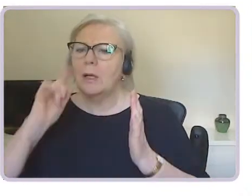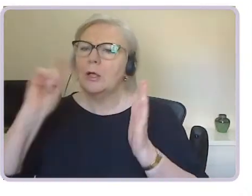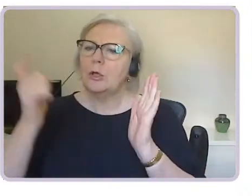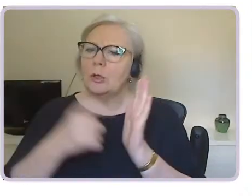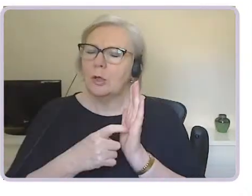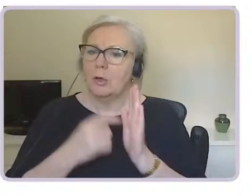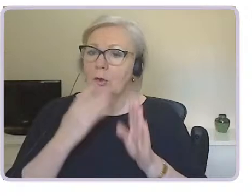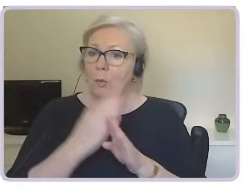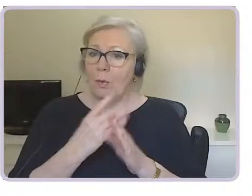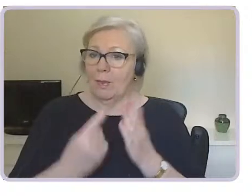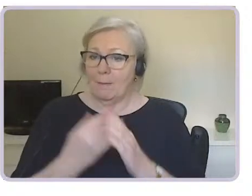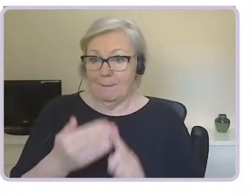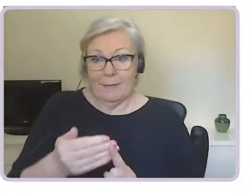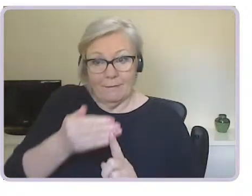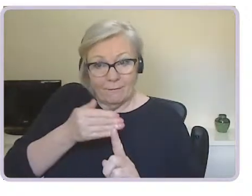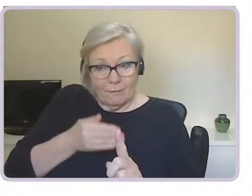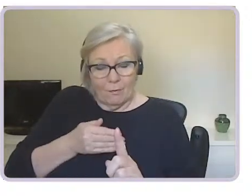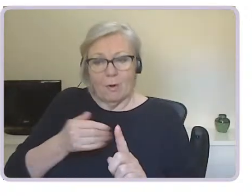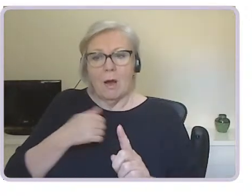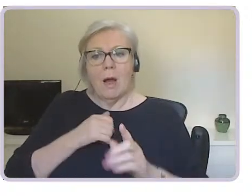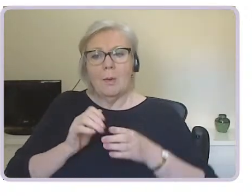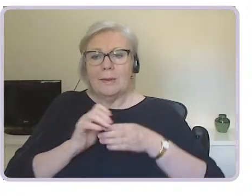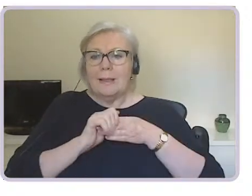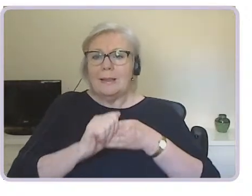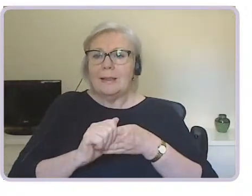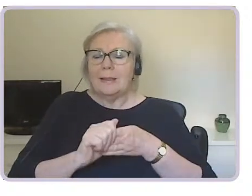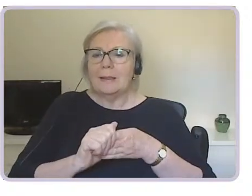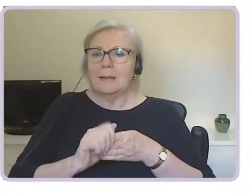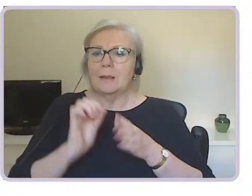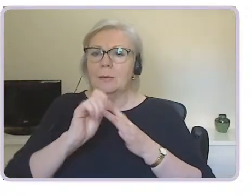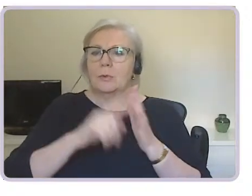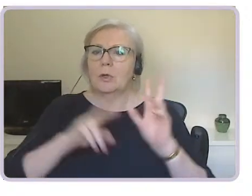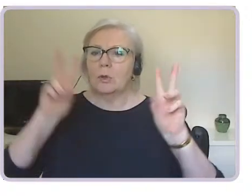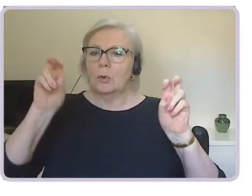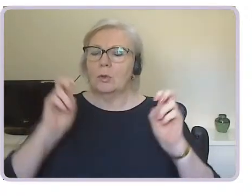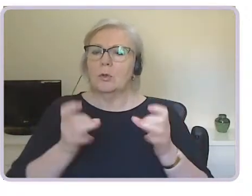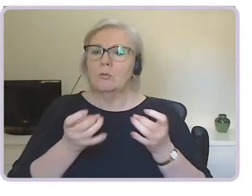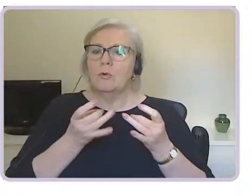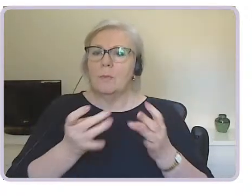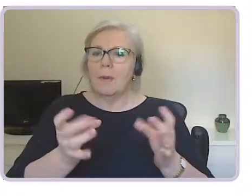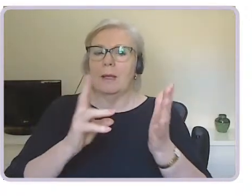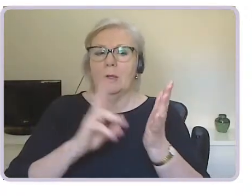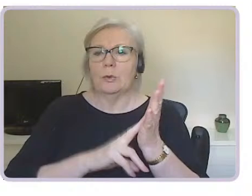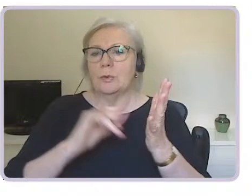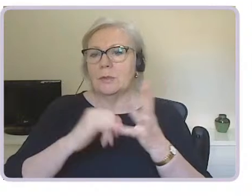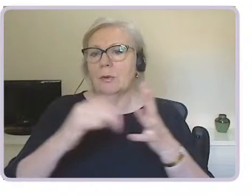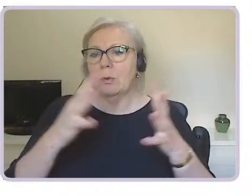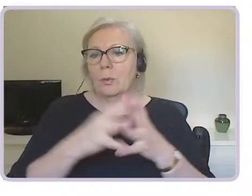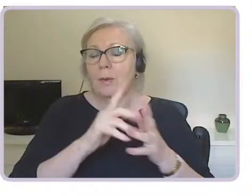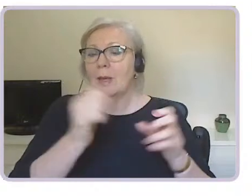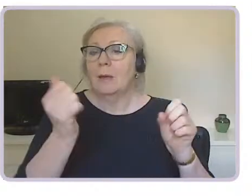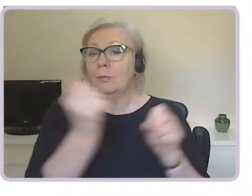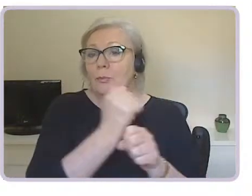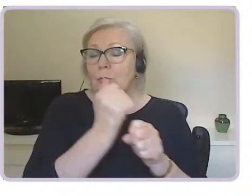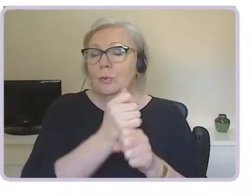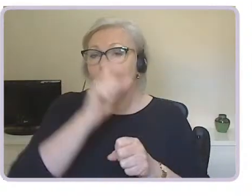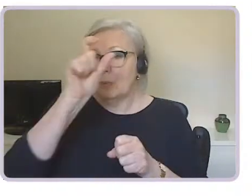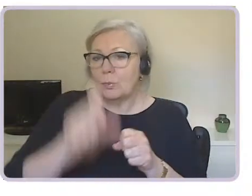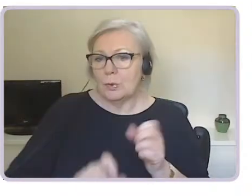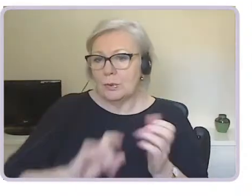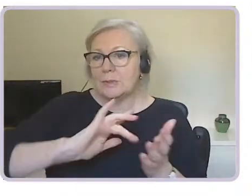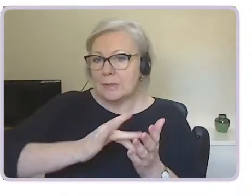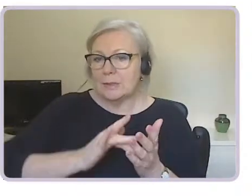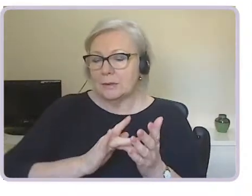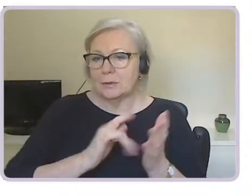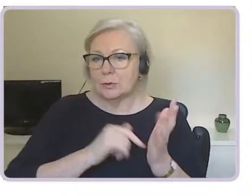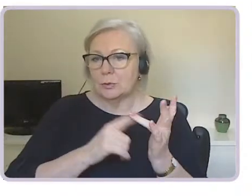before that. I was leading a project called Prepare in New South Wales, which produced these person-centered tools, and the Joint State